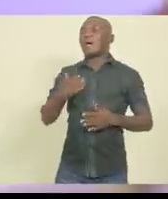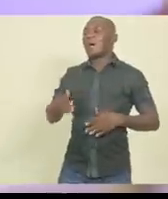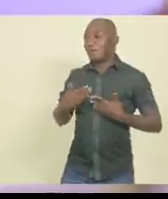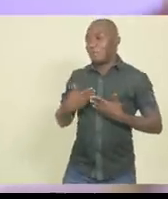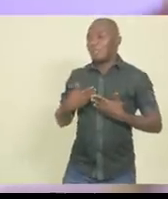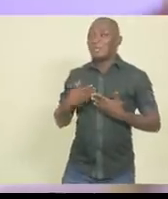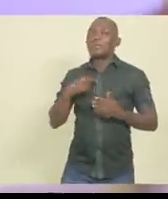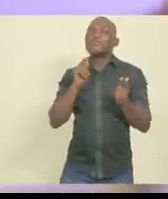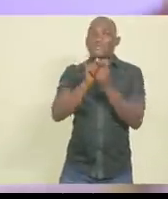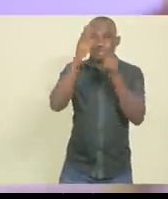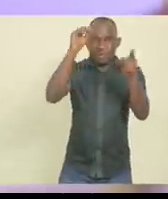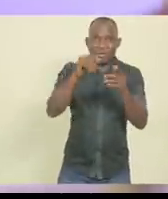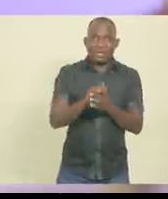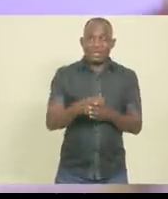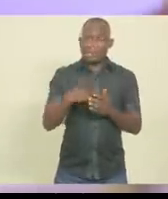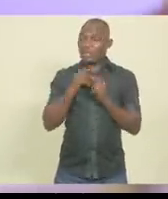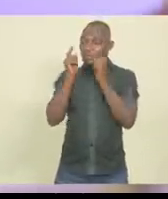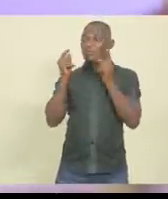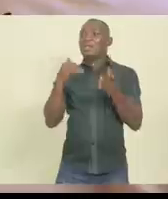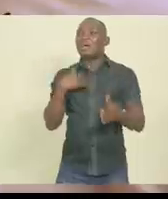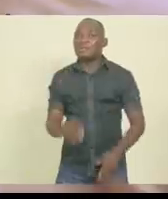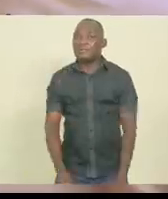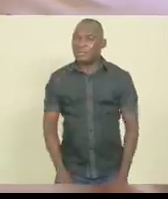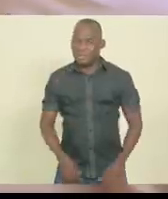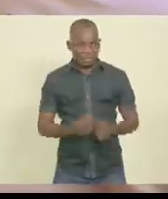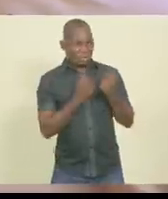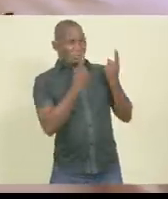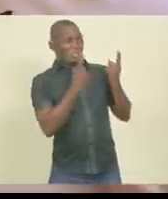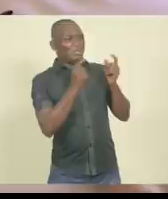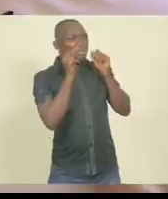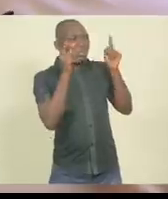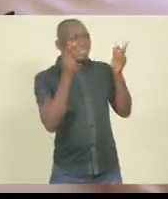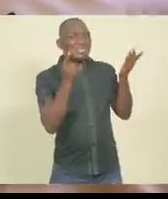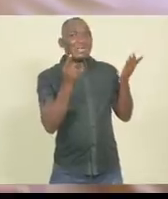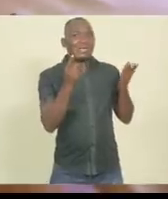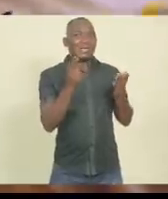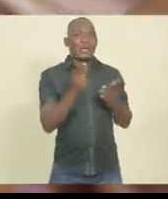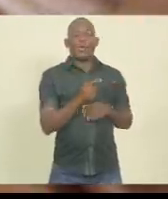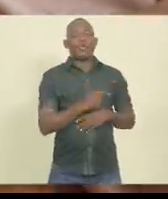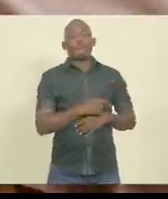too. I have a surprise for you. Surprise?